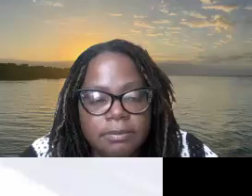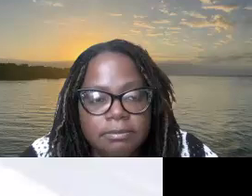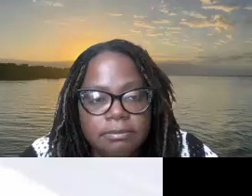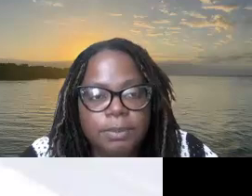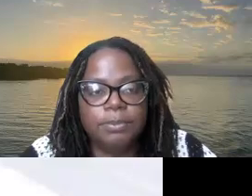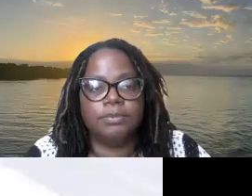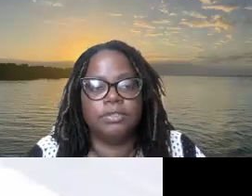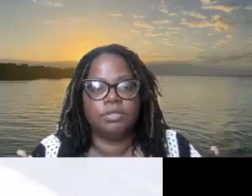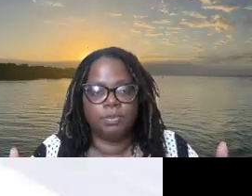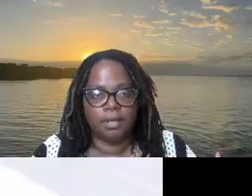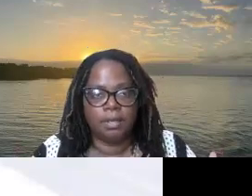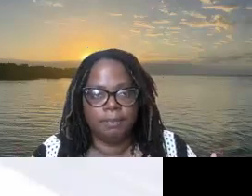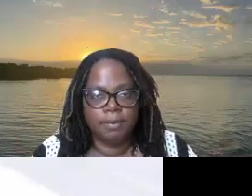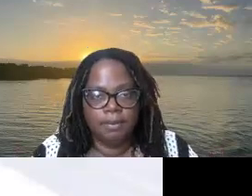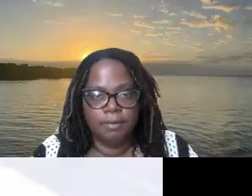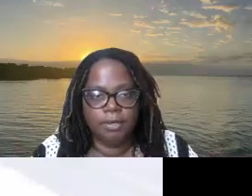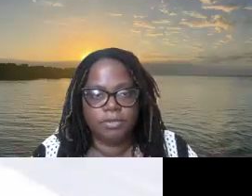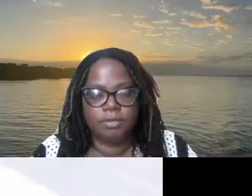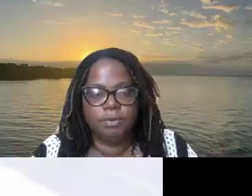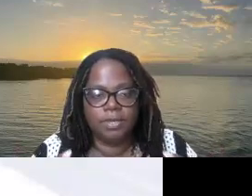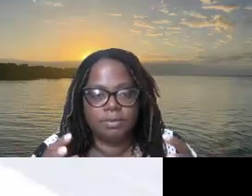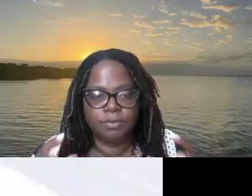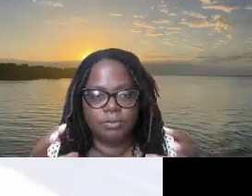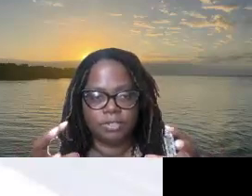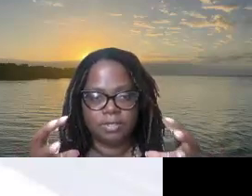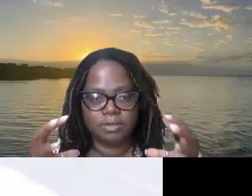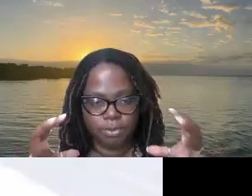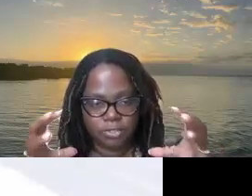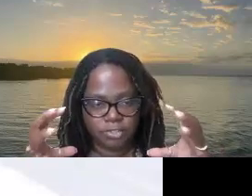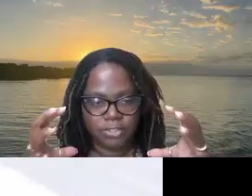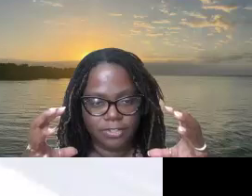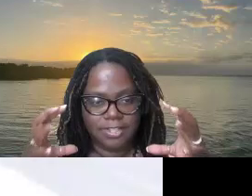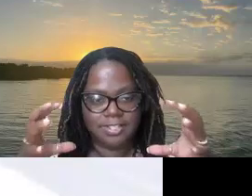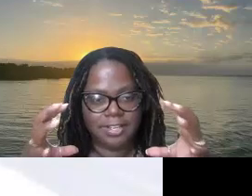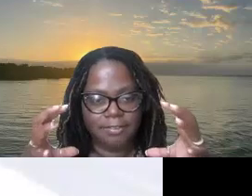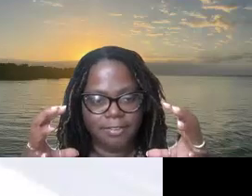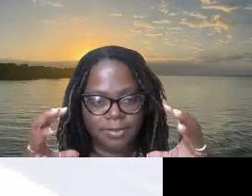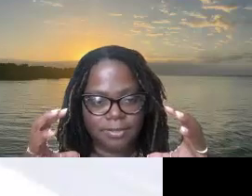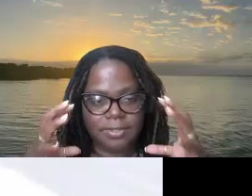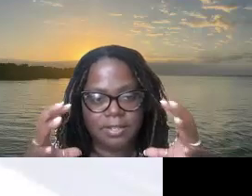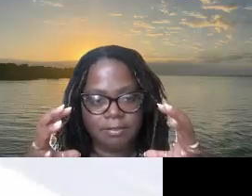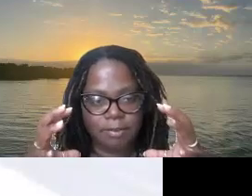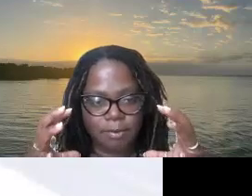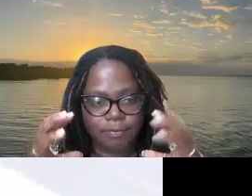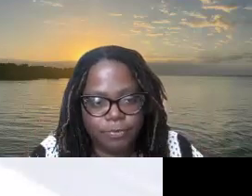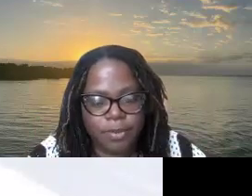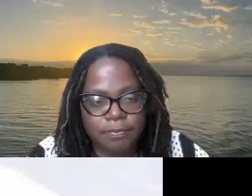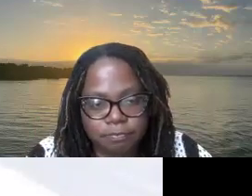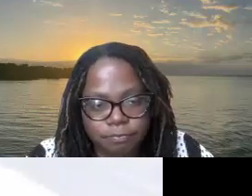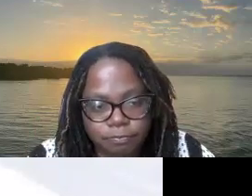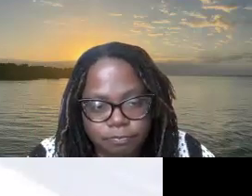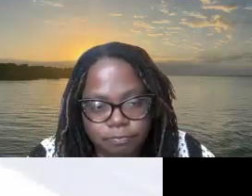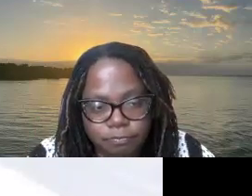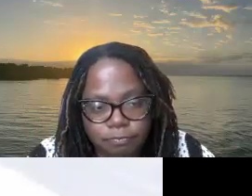which people don't speak up, but also can be ways in which it just is a pressure cooker inside of the house, inside of the home.